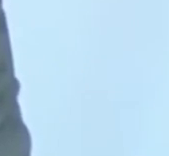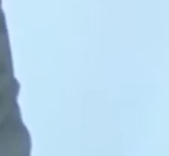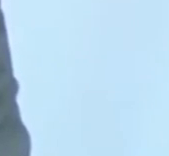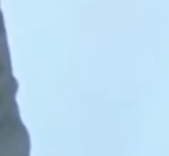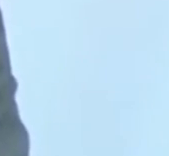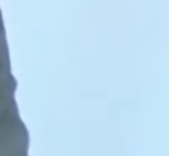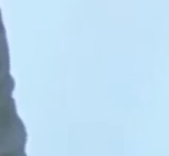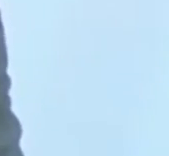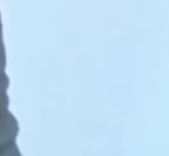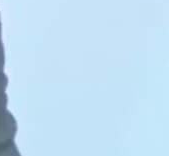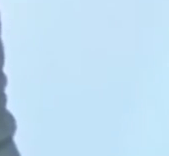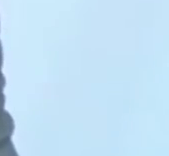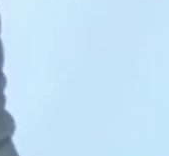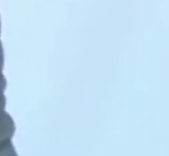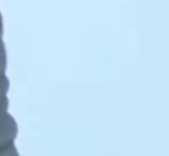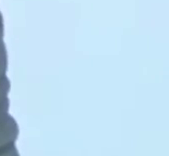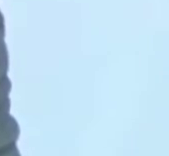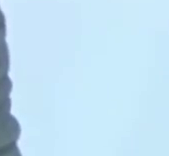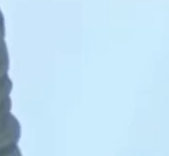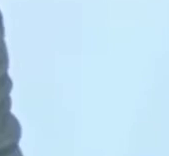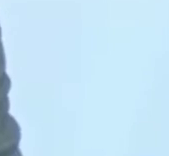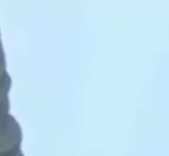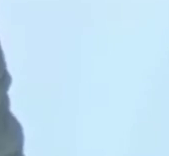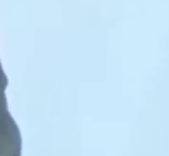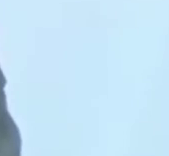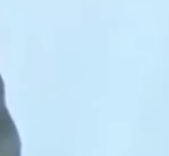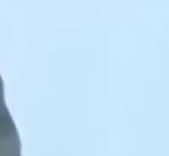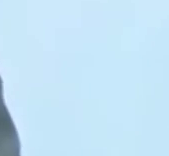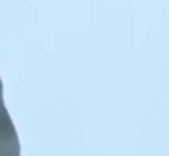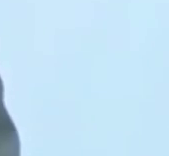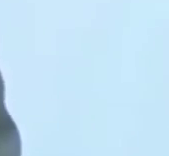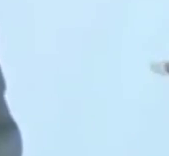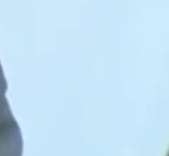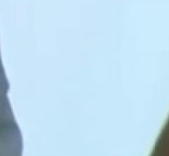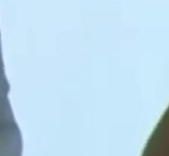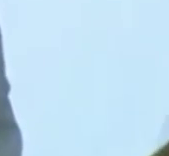response to mitigate our rate of infections.